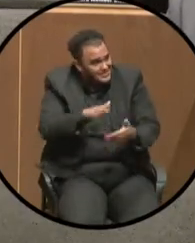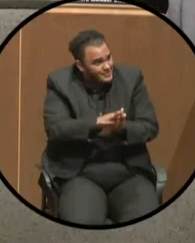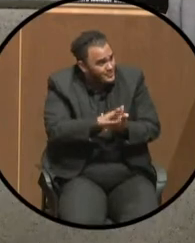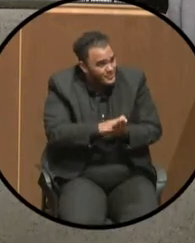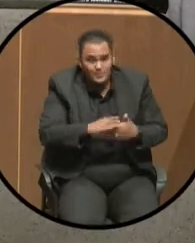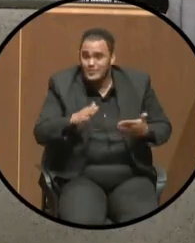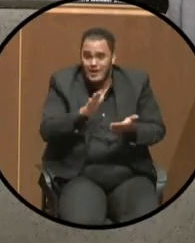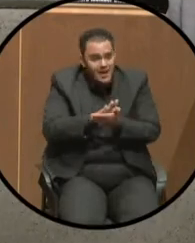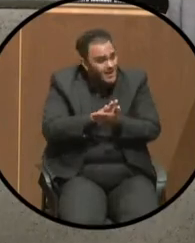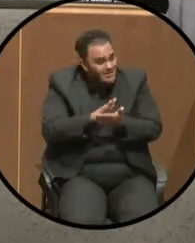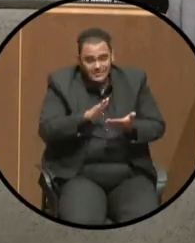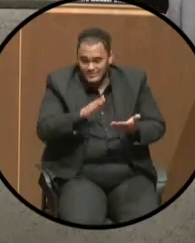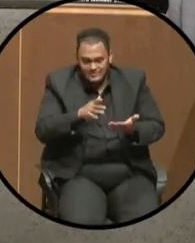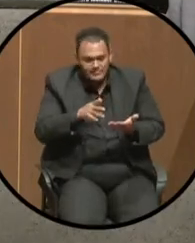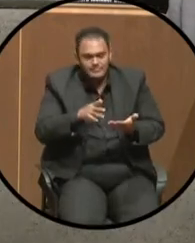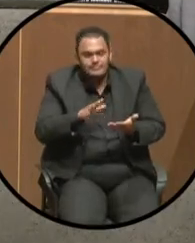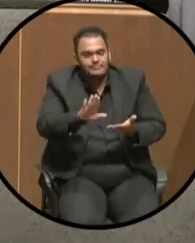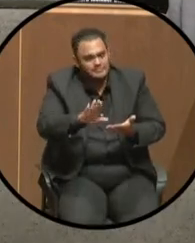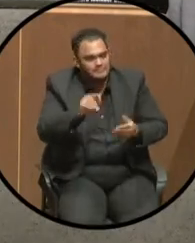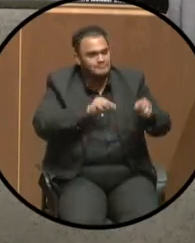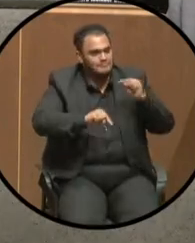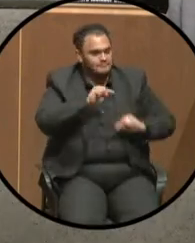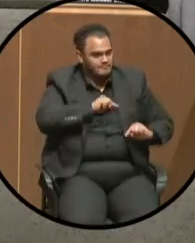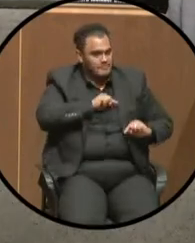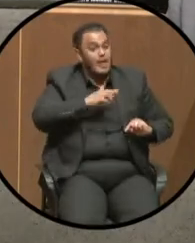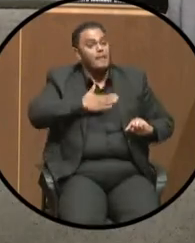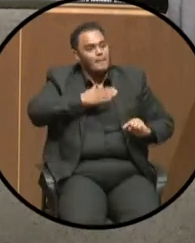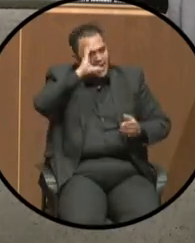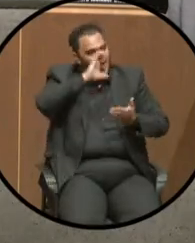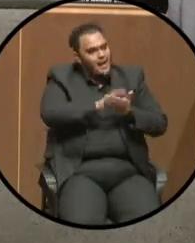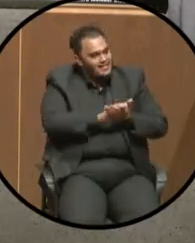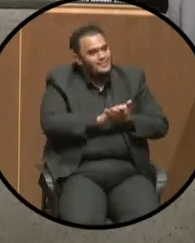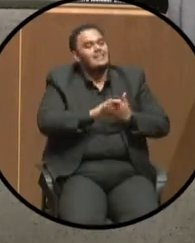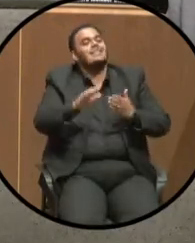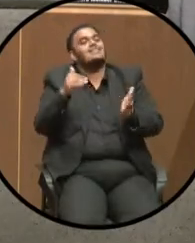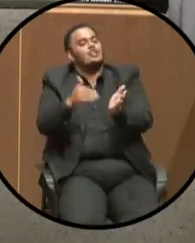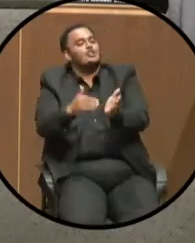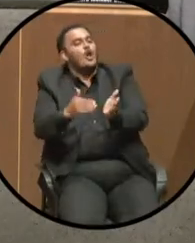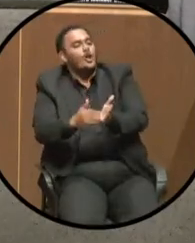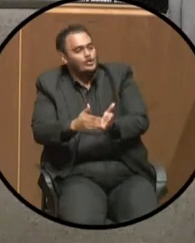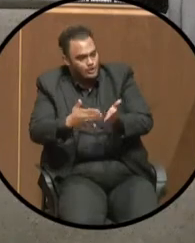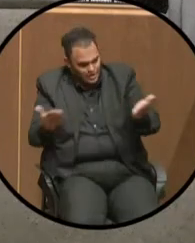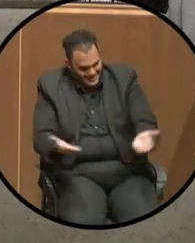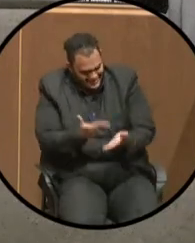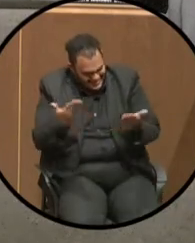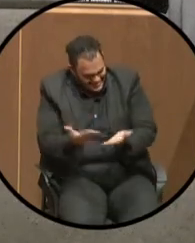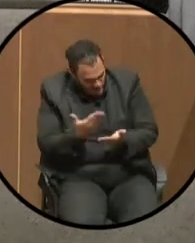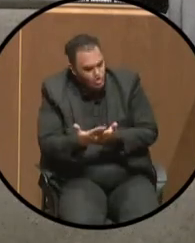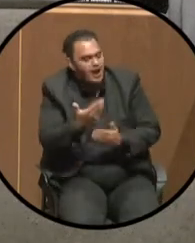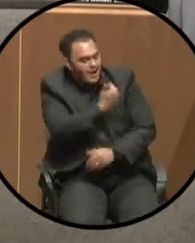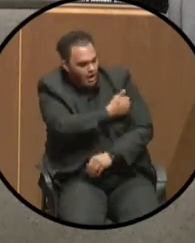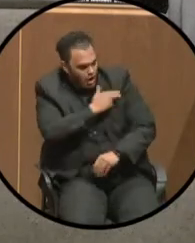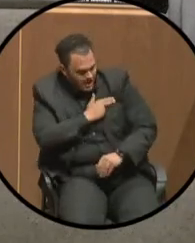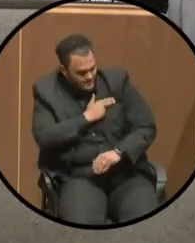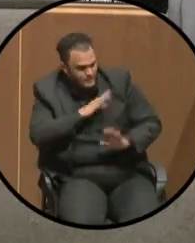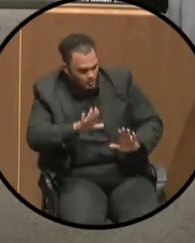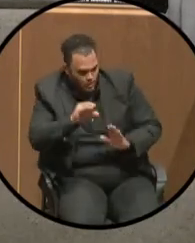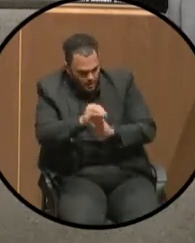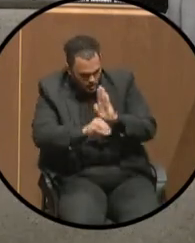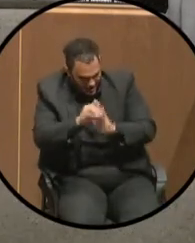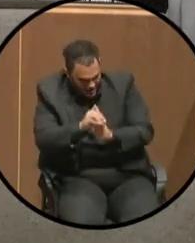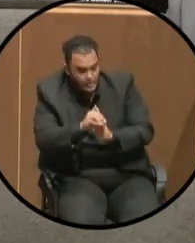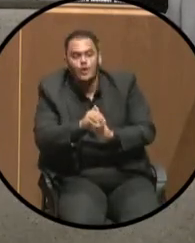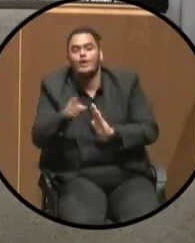reaching capacity and the treatment is readily available. We know that the masks do not work to stop the spread of the